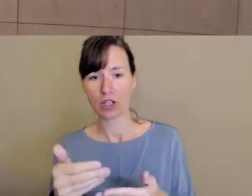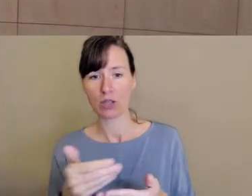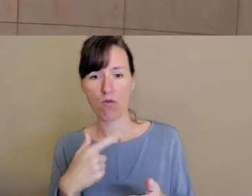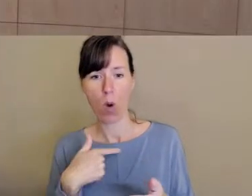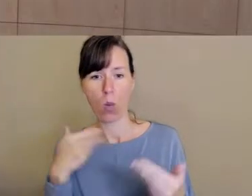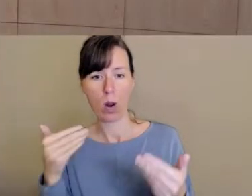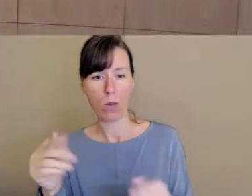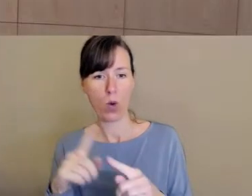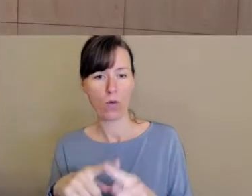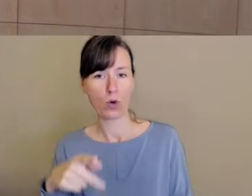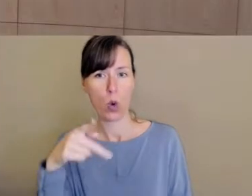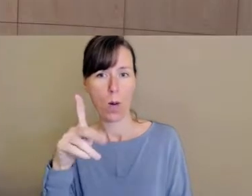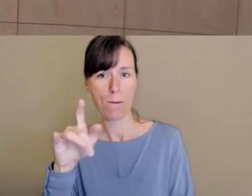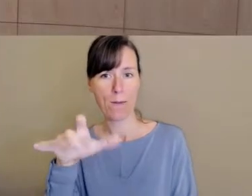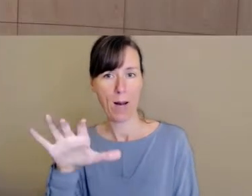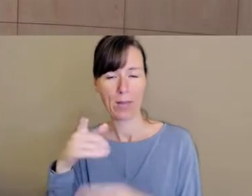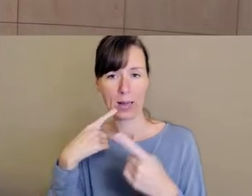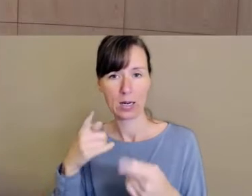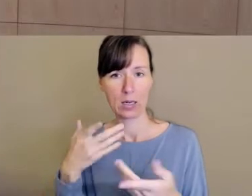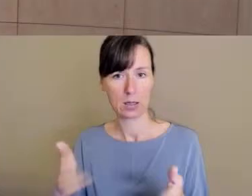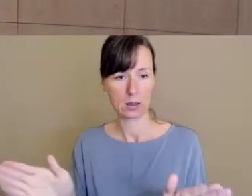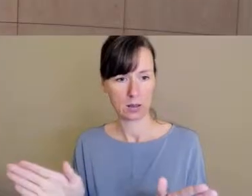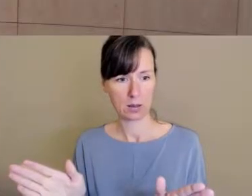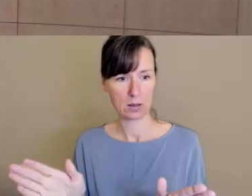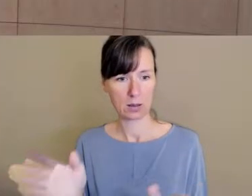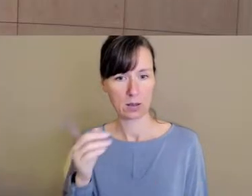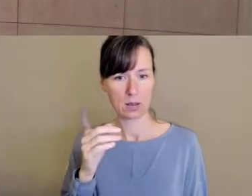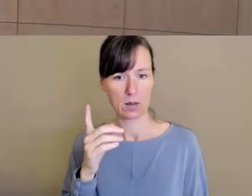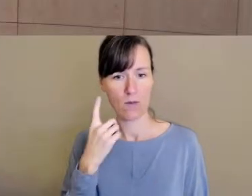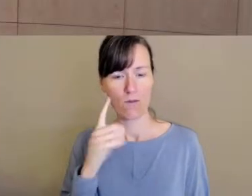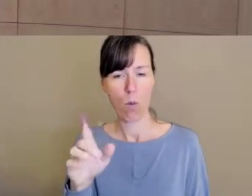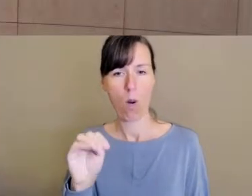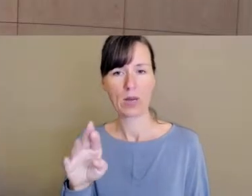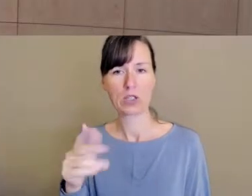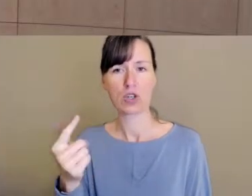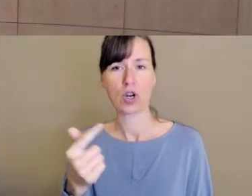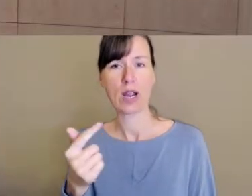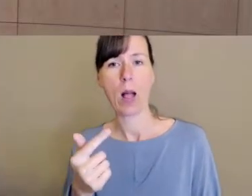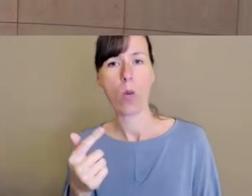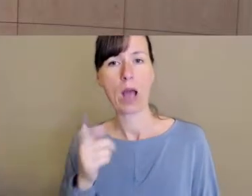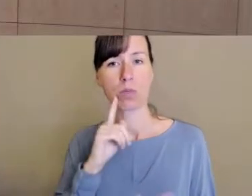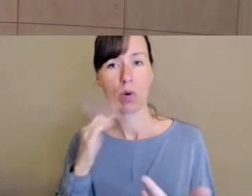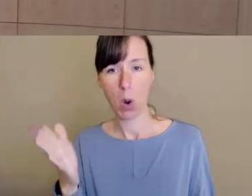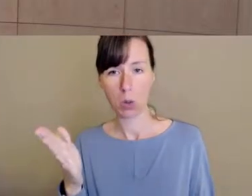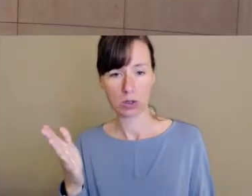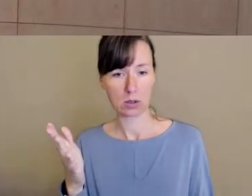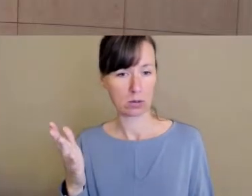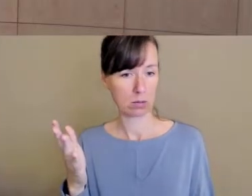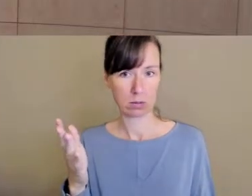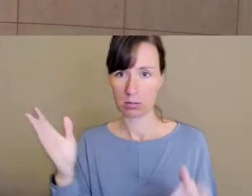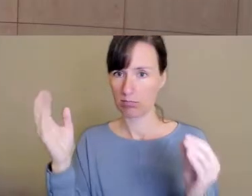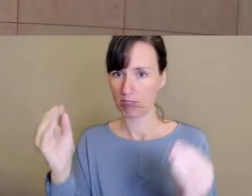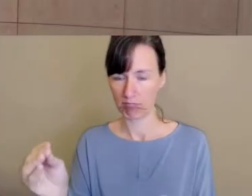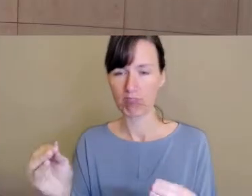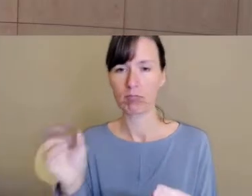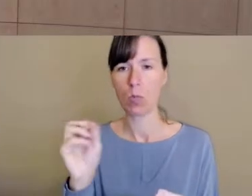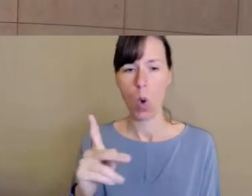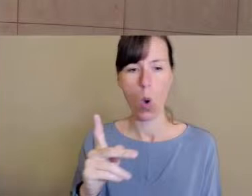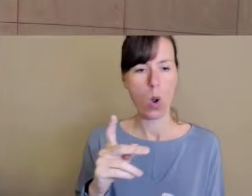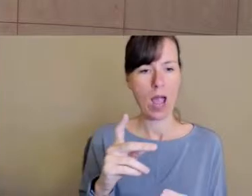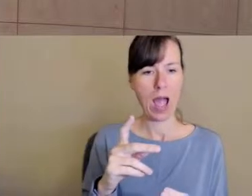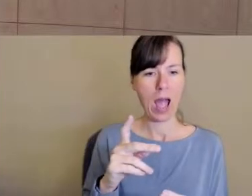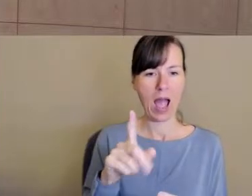Hearing none, is there any public input on the question of, let us call it,